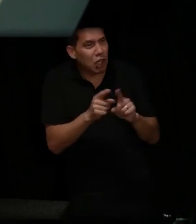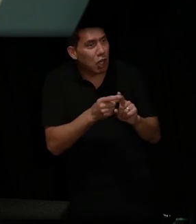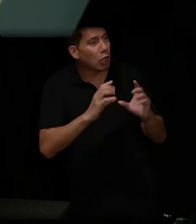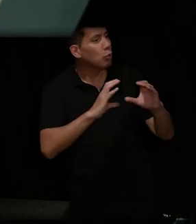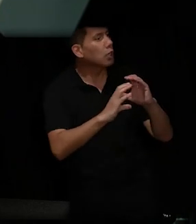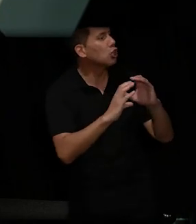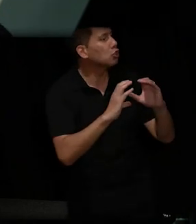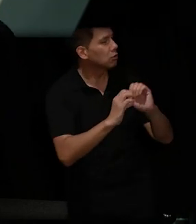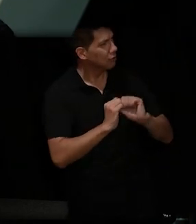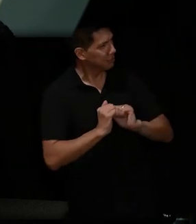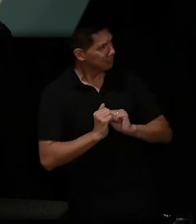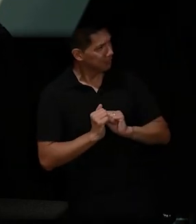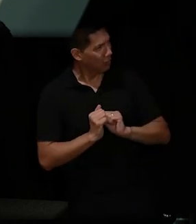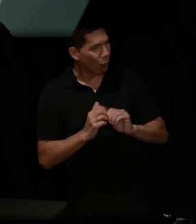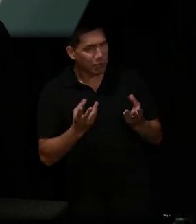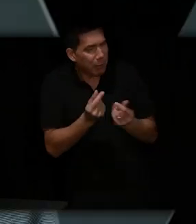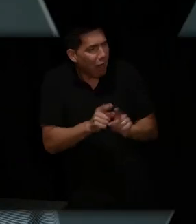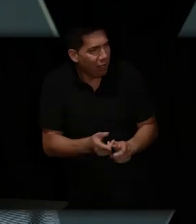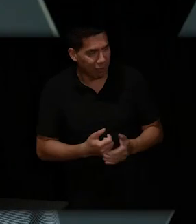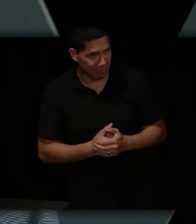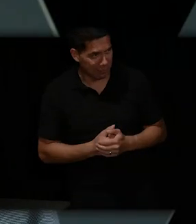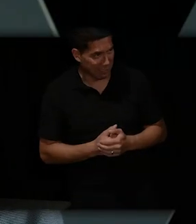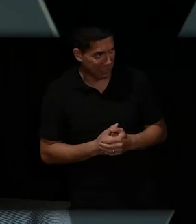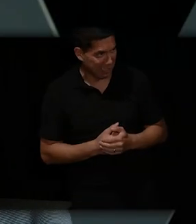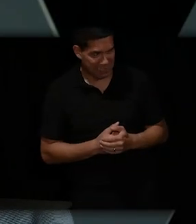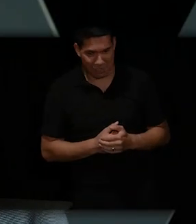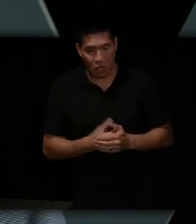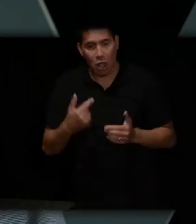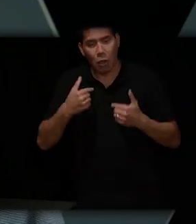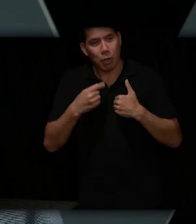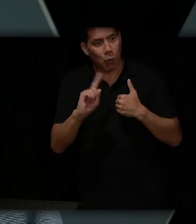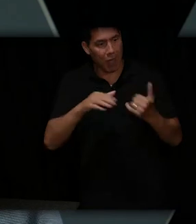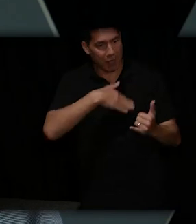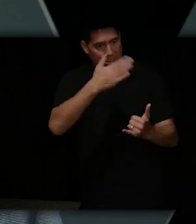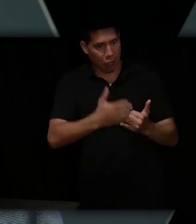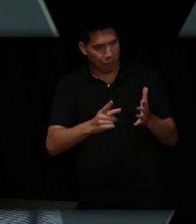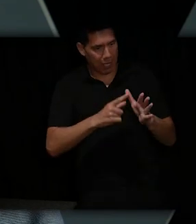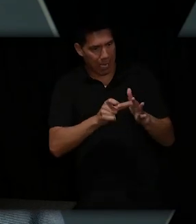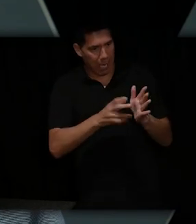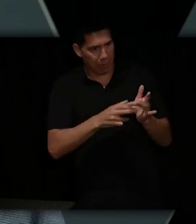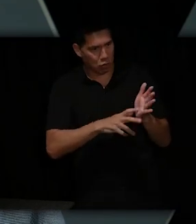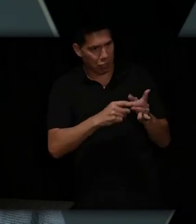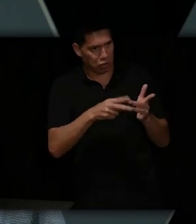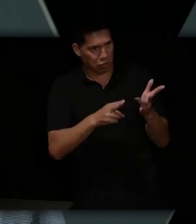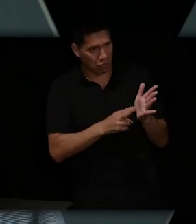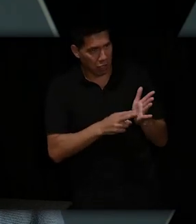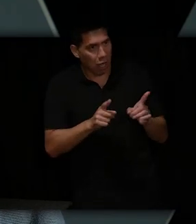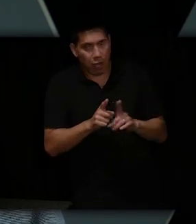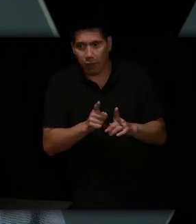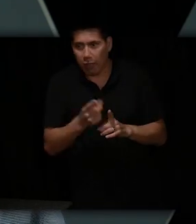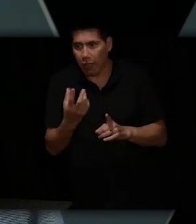right. Something or other. We got to the point towards the end of the administration where there would be sort of like